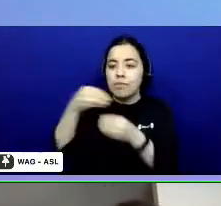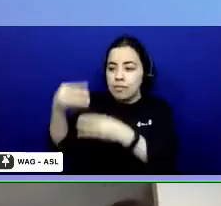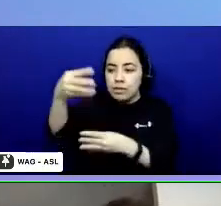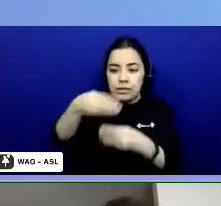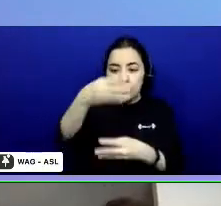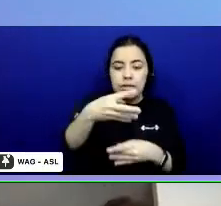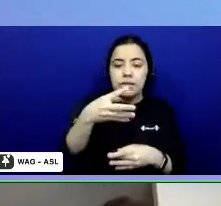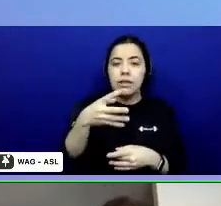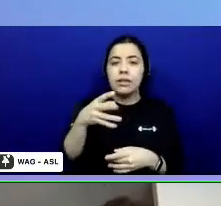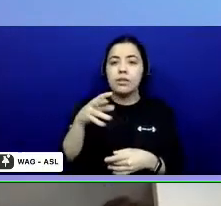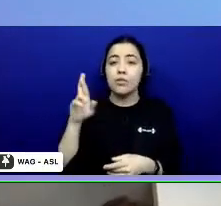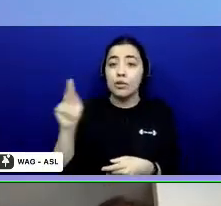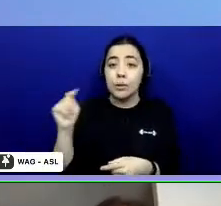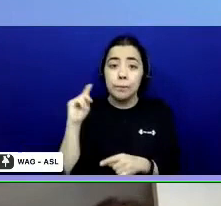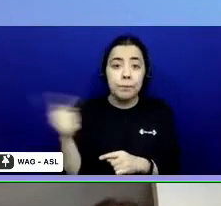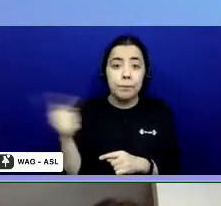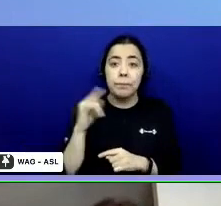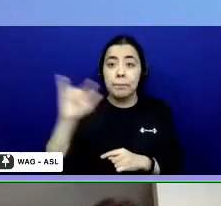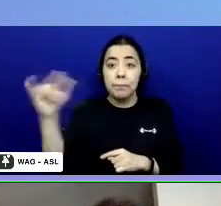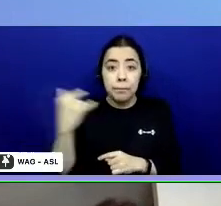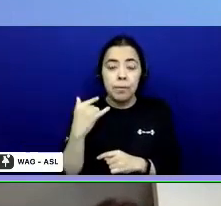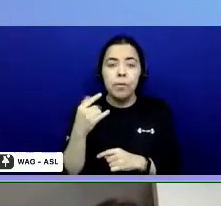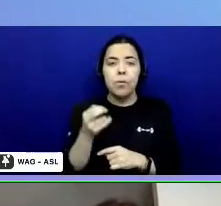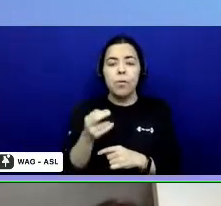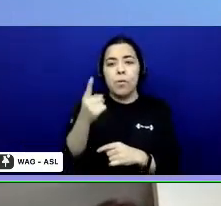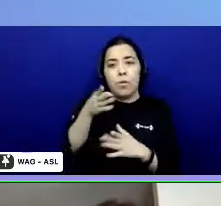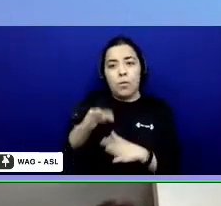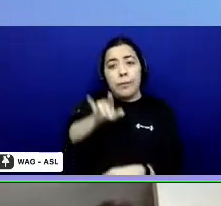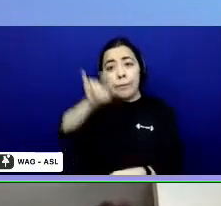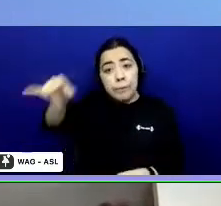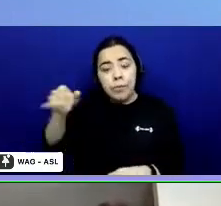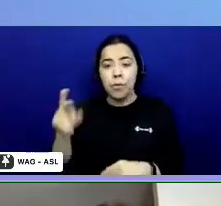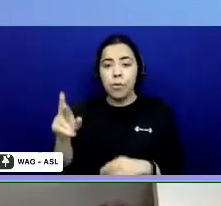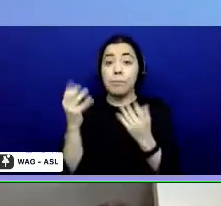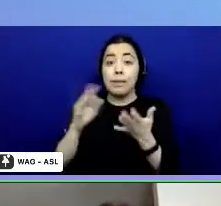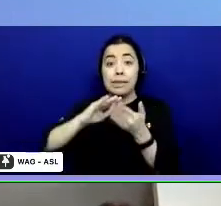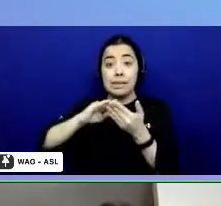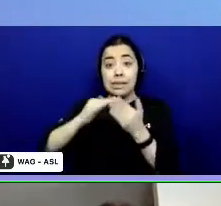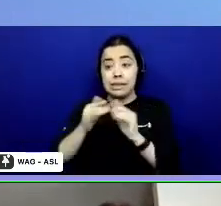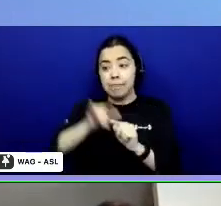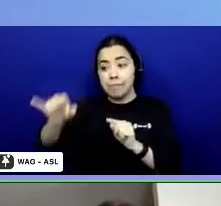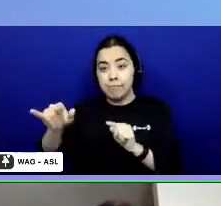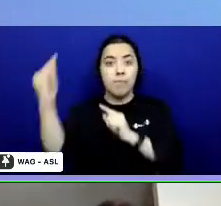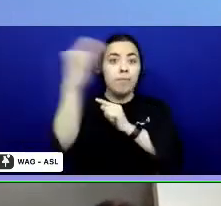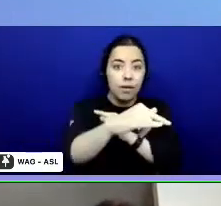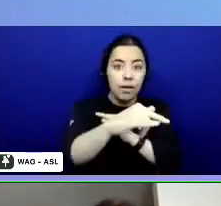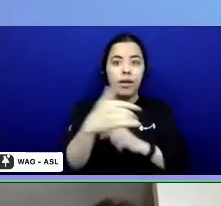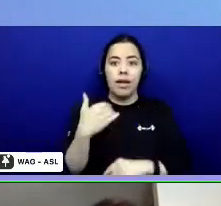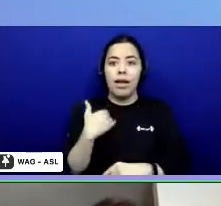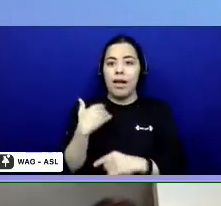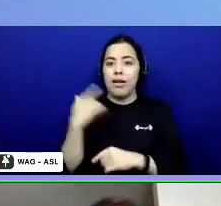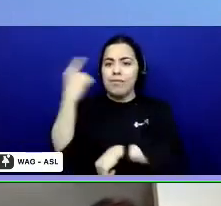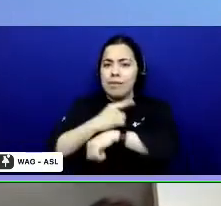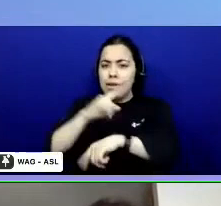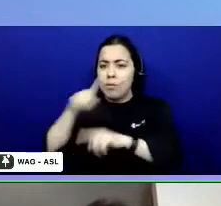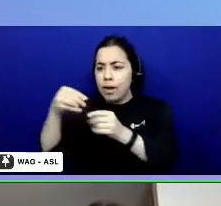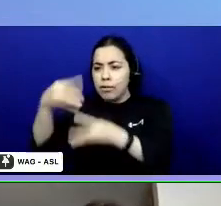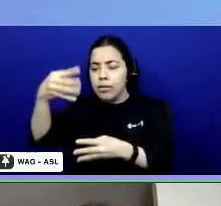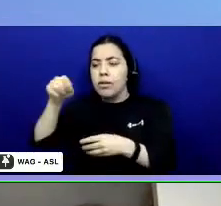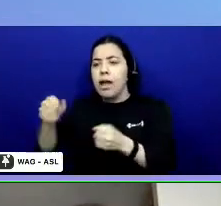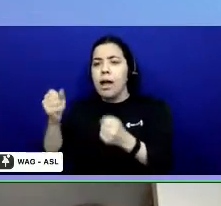trip, a one-way, or a multi-city. There's a date picker pop-up button, another list box to select the number of